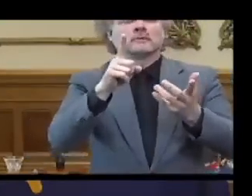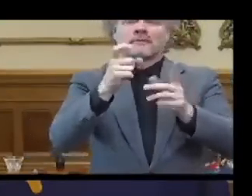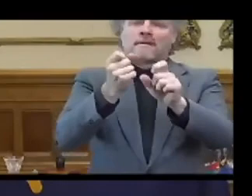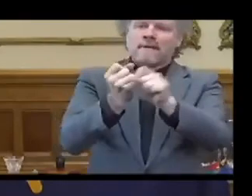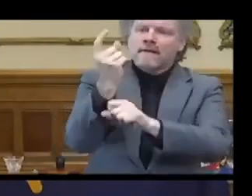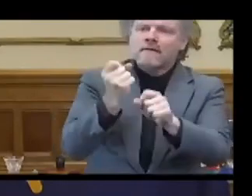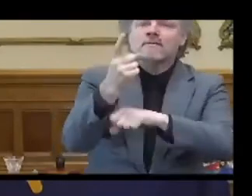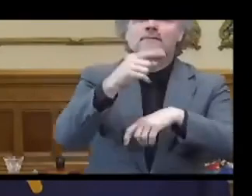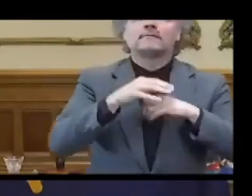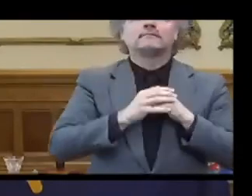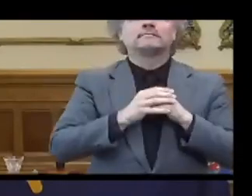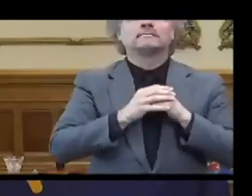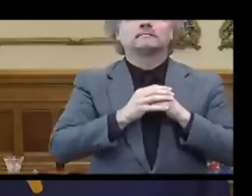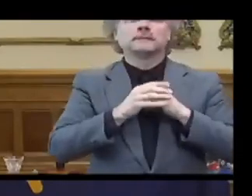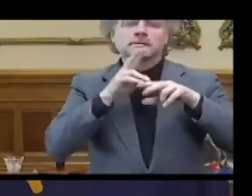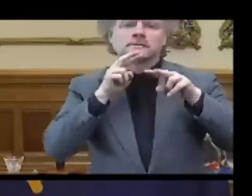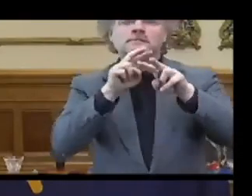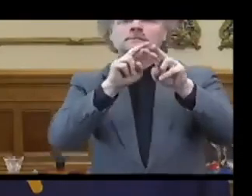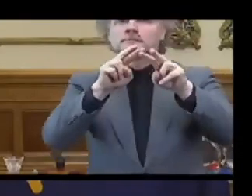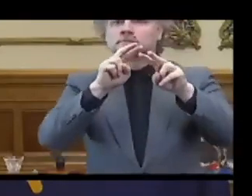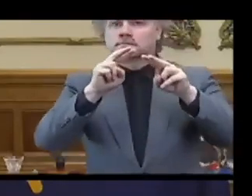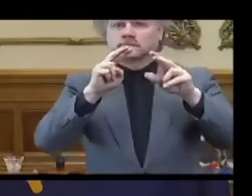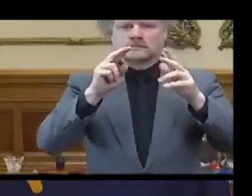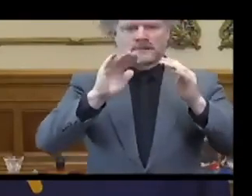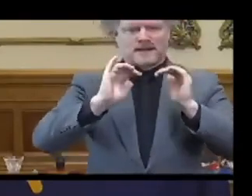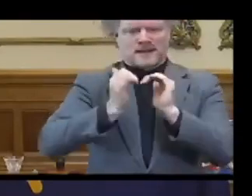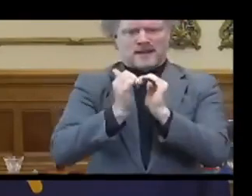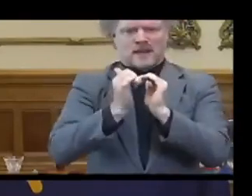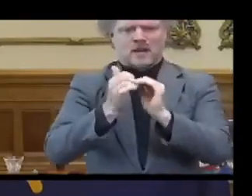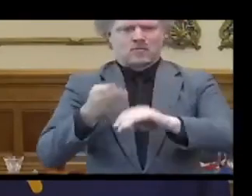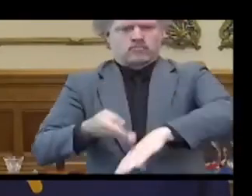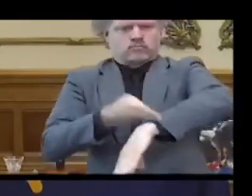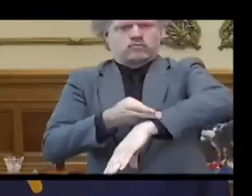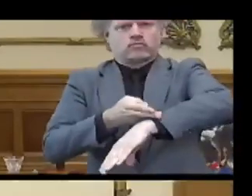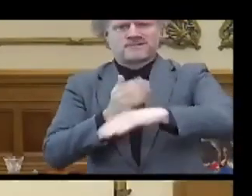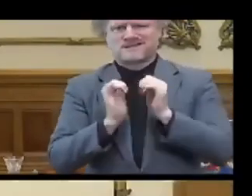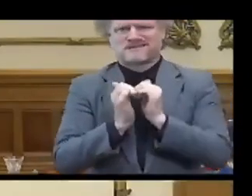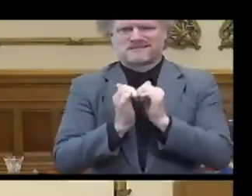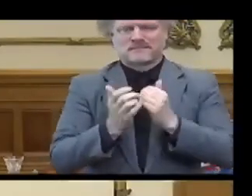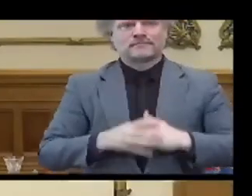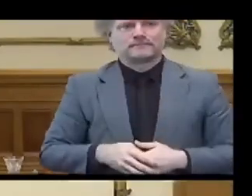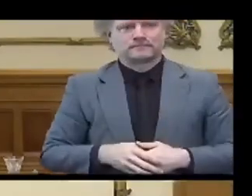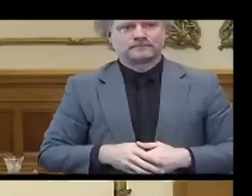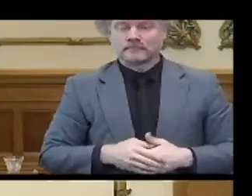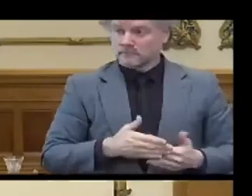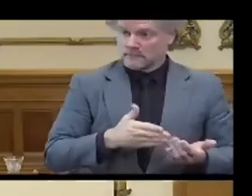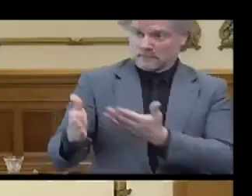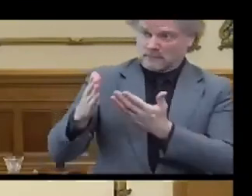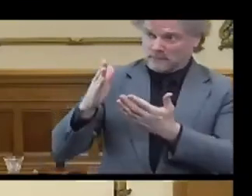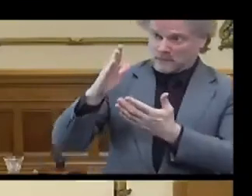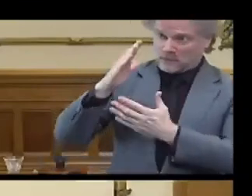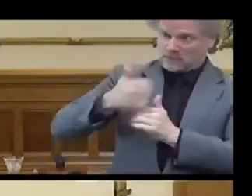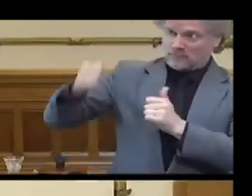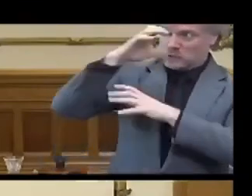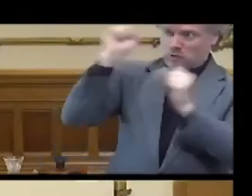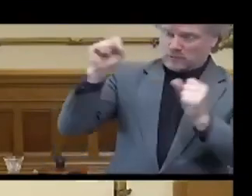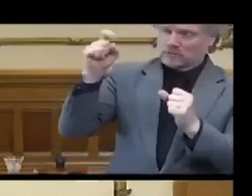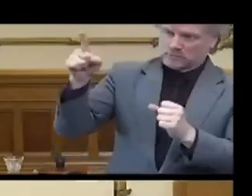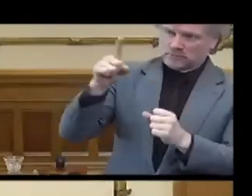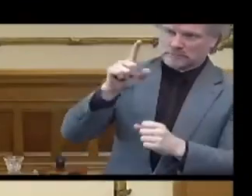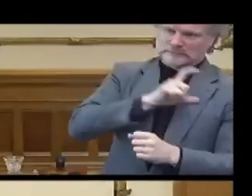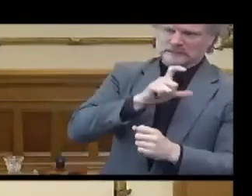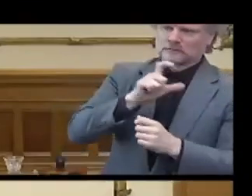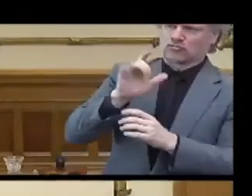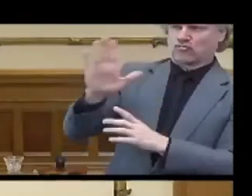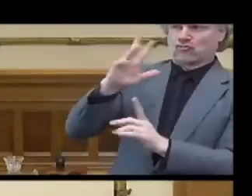annual look forward on how can we improve. Superintendent, you want to add to that, and from a very